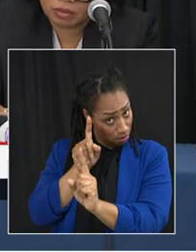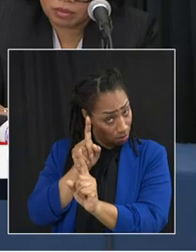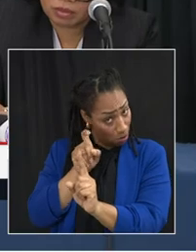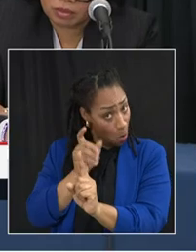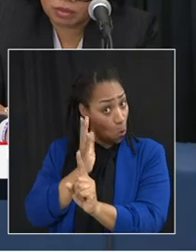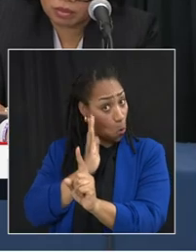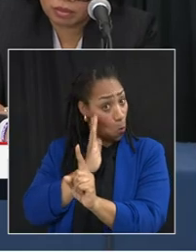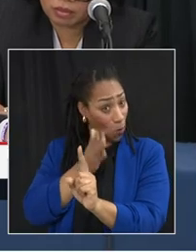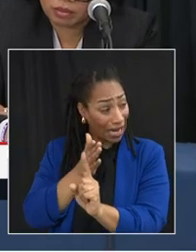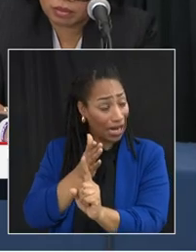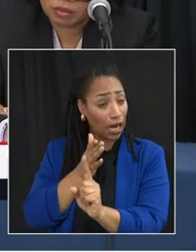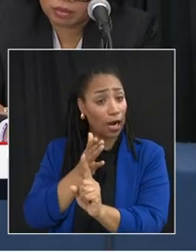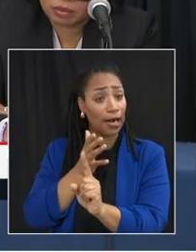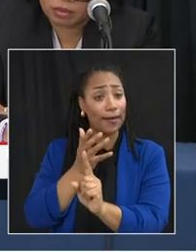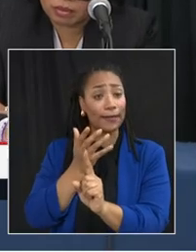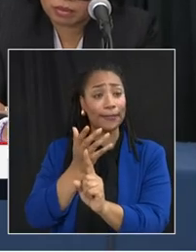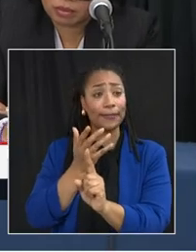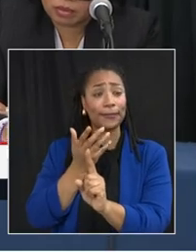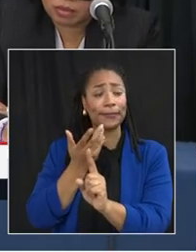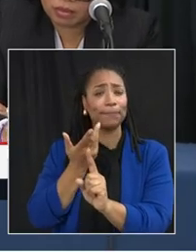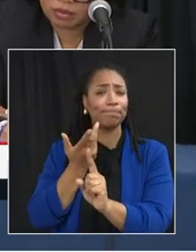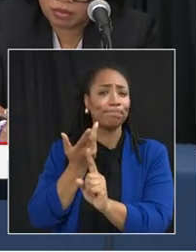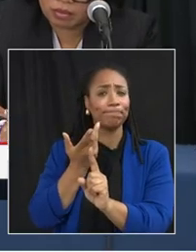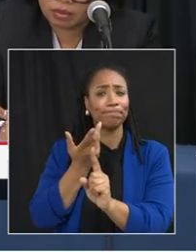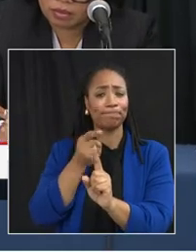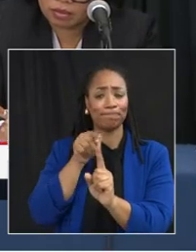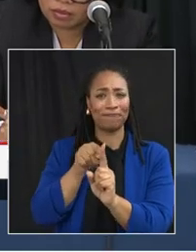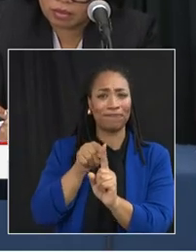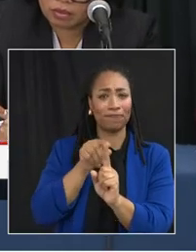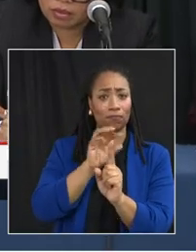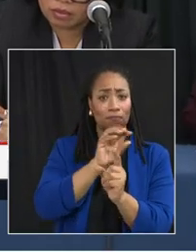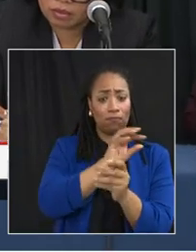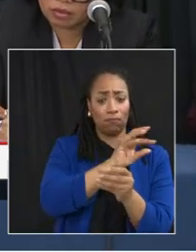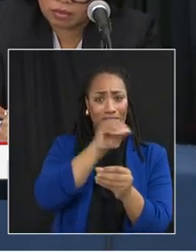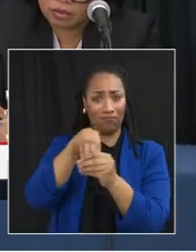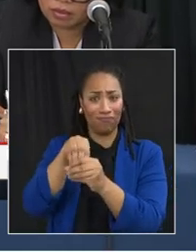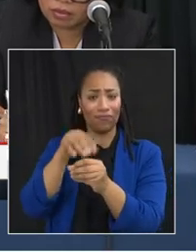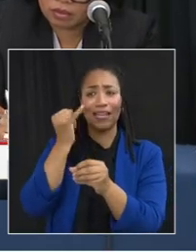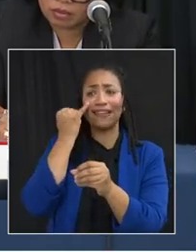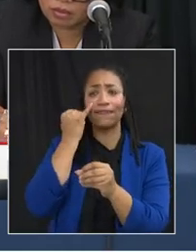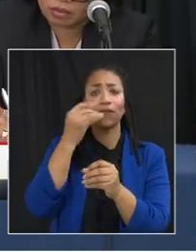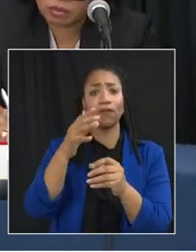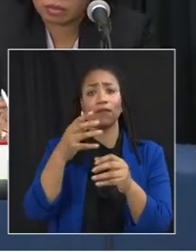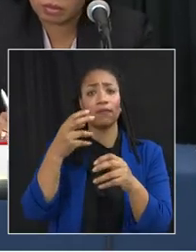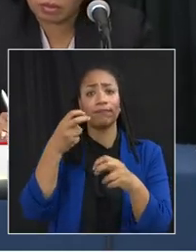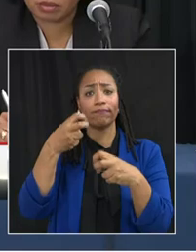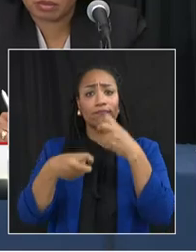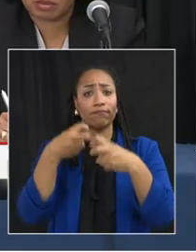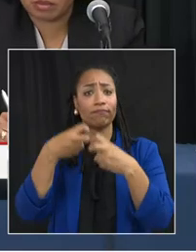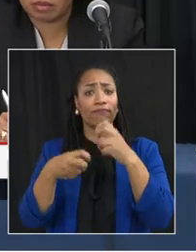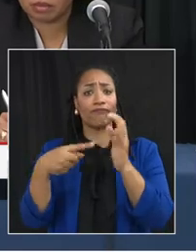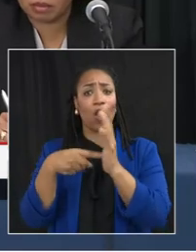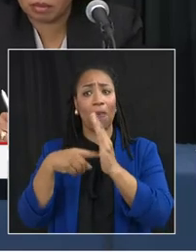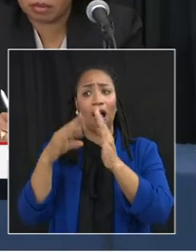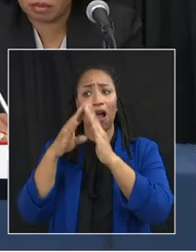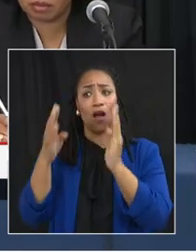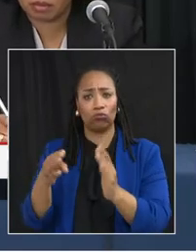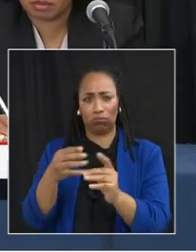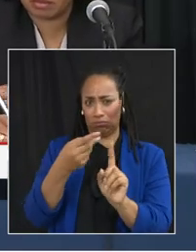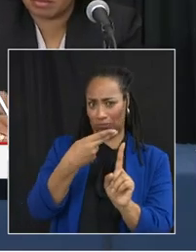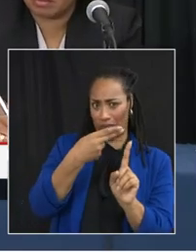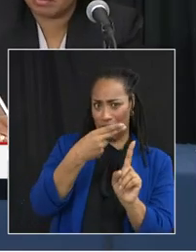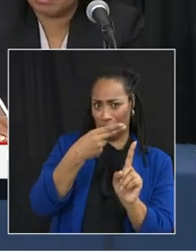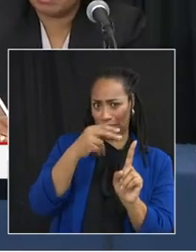How do you intend to address that growing problem? Well, thank you for that question, Juanita. And I have been very proud in